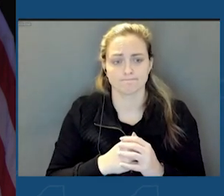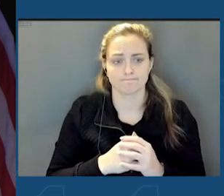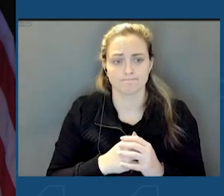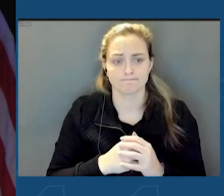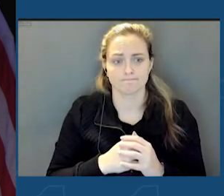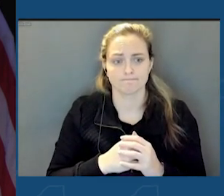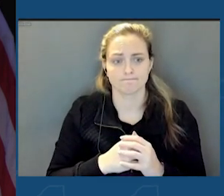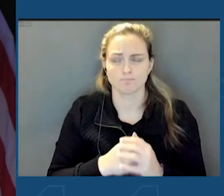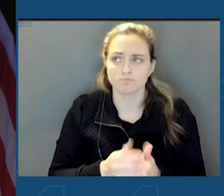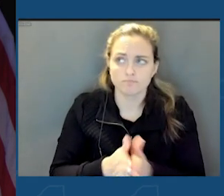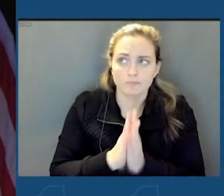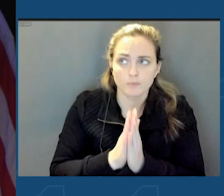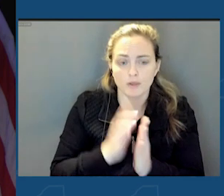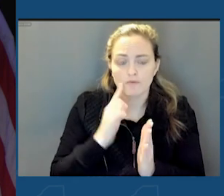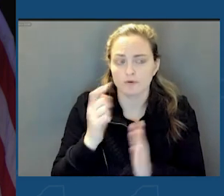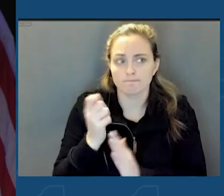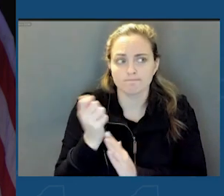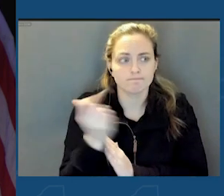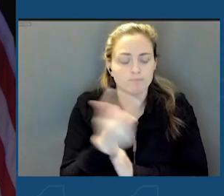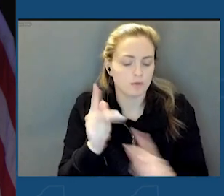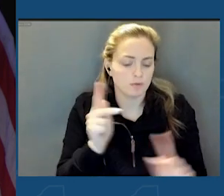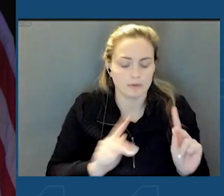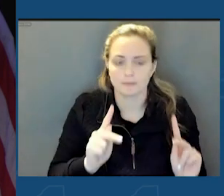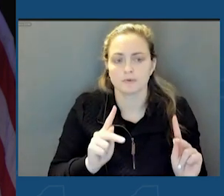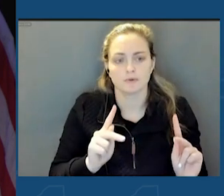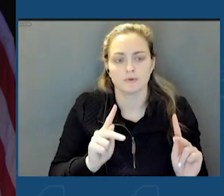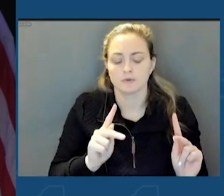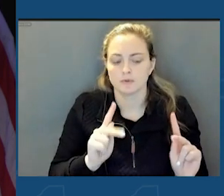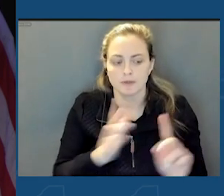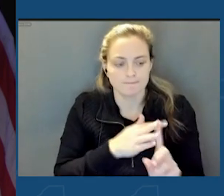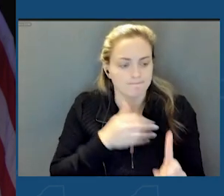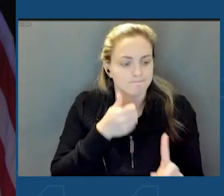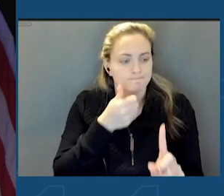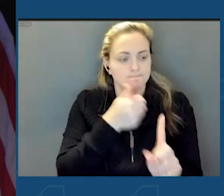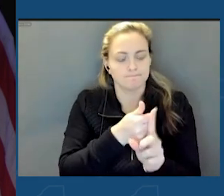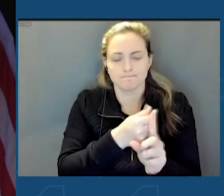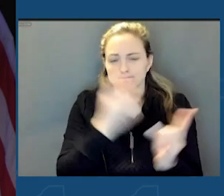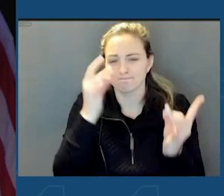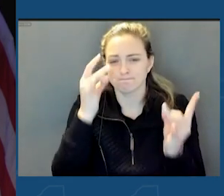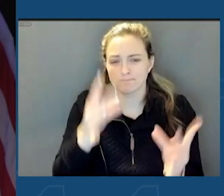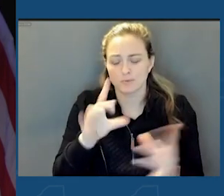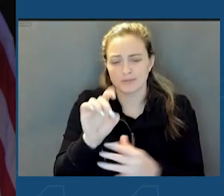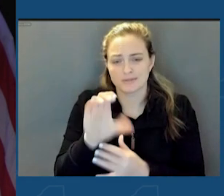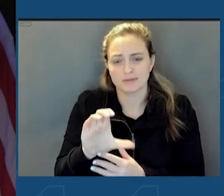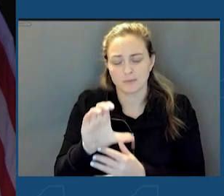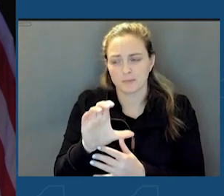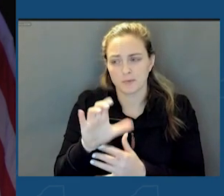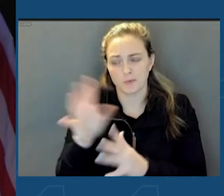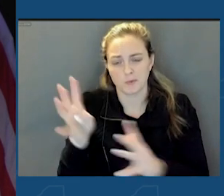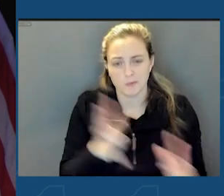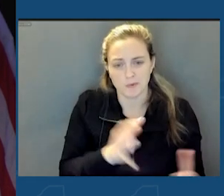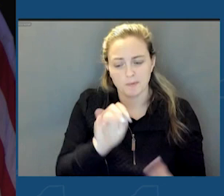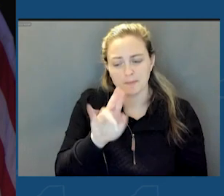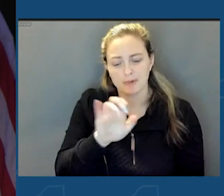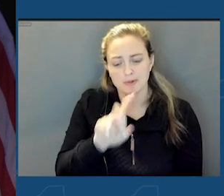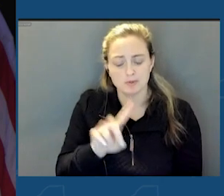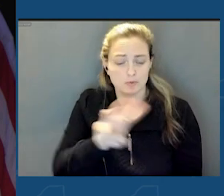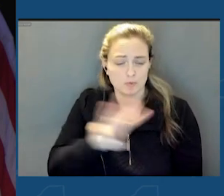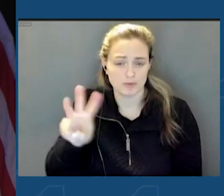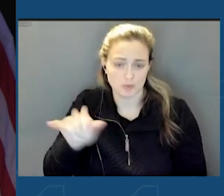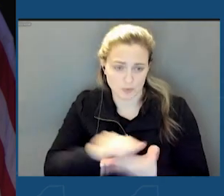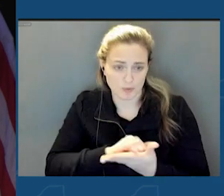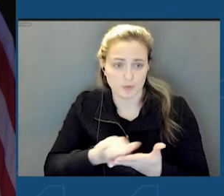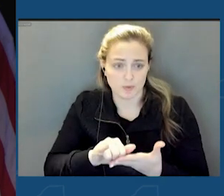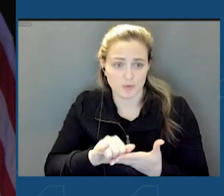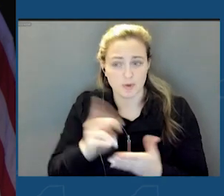we pray for all those who've been devastated by the epic December blizzard here in Western New York, the blizzard